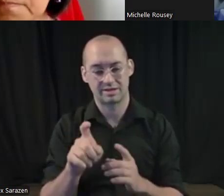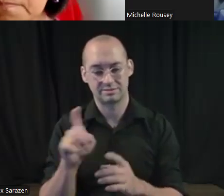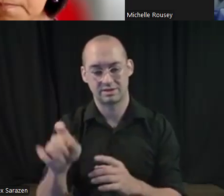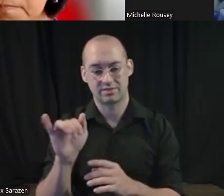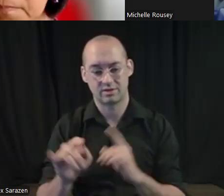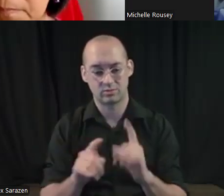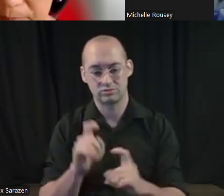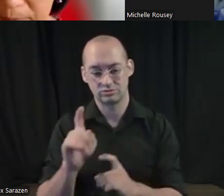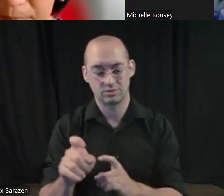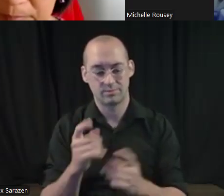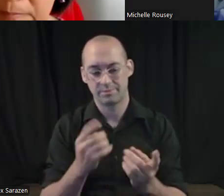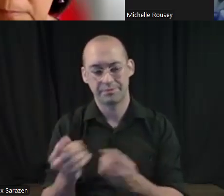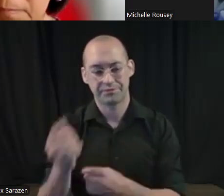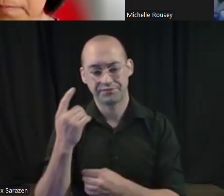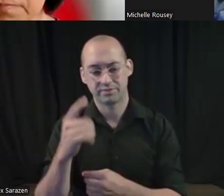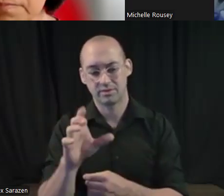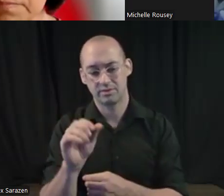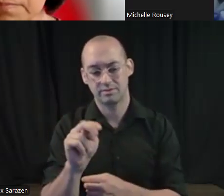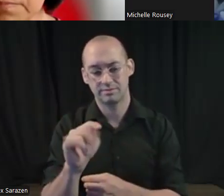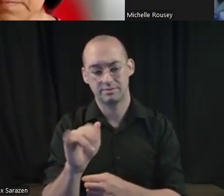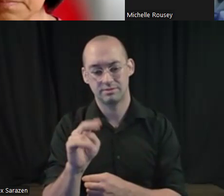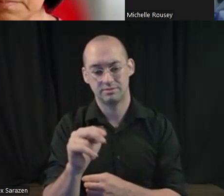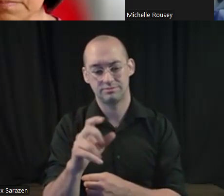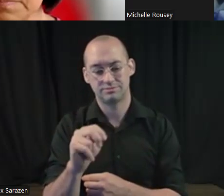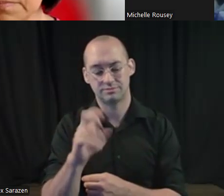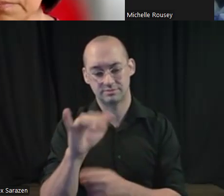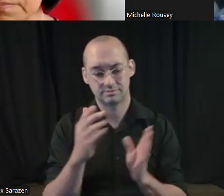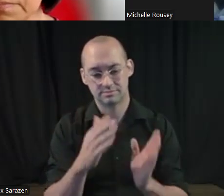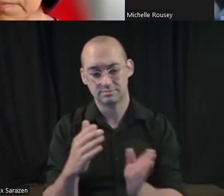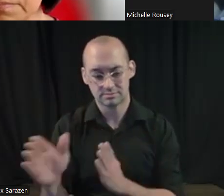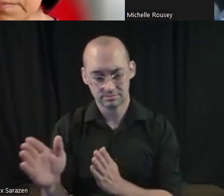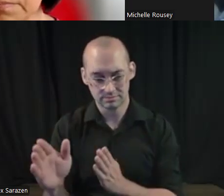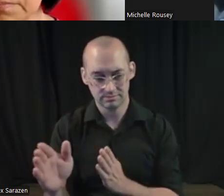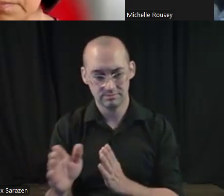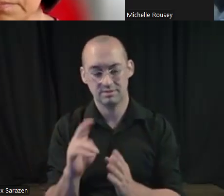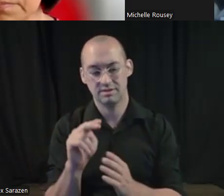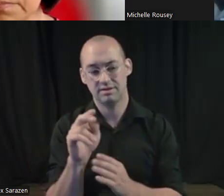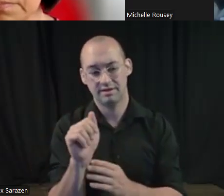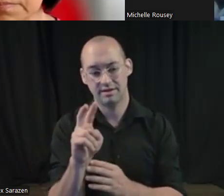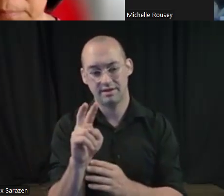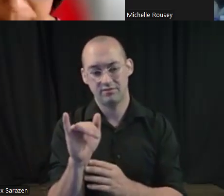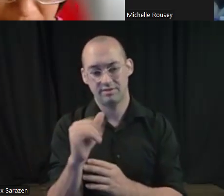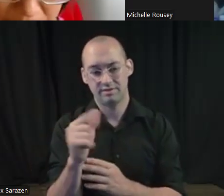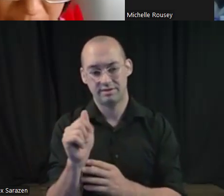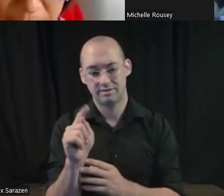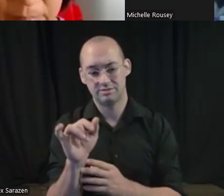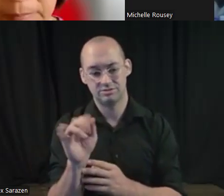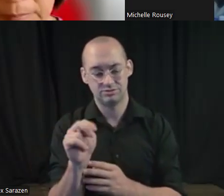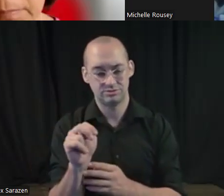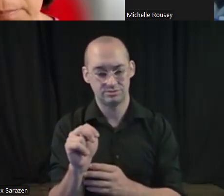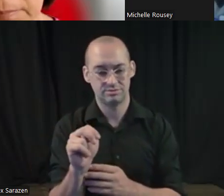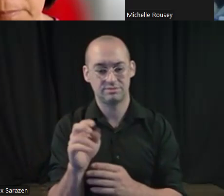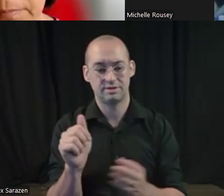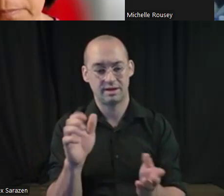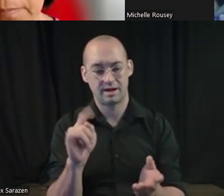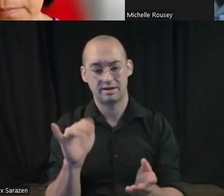for contingency plan to prevent harm? Navigation. I've been active advocate